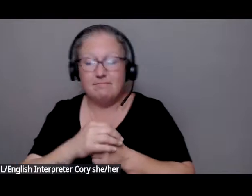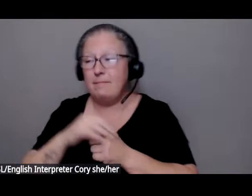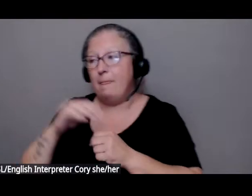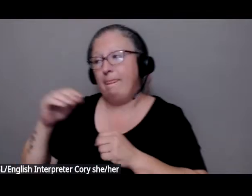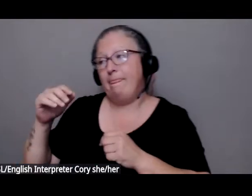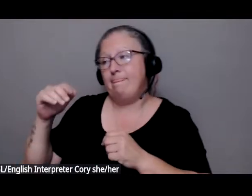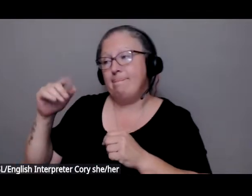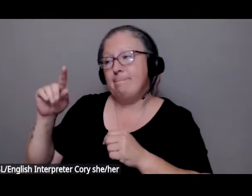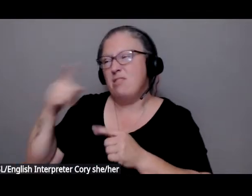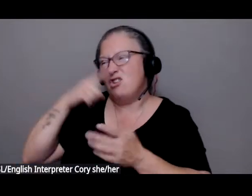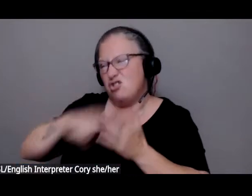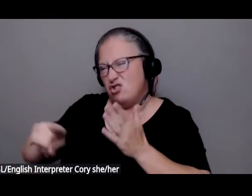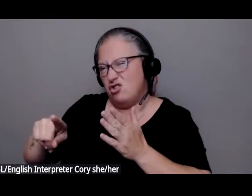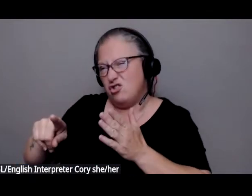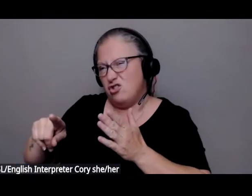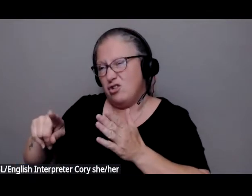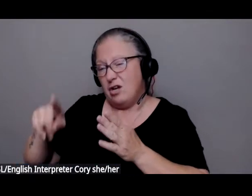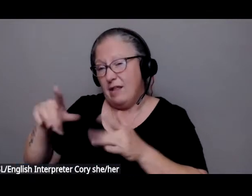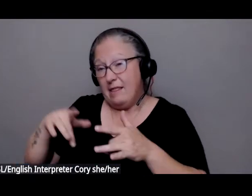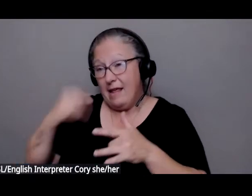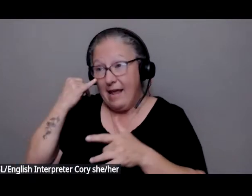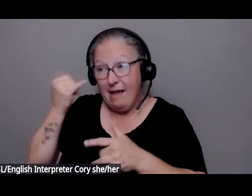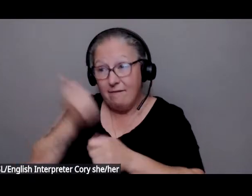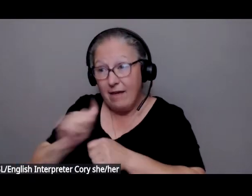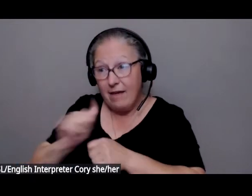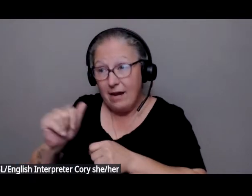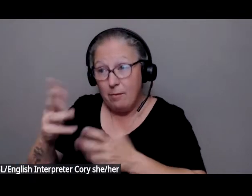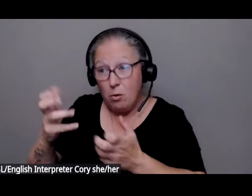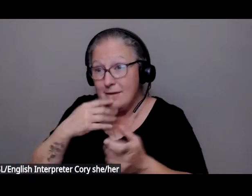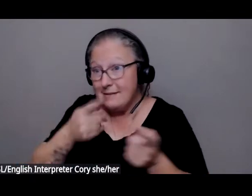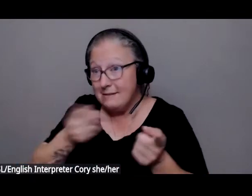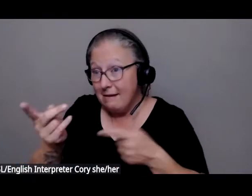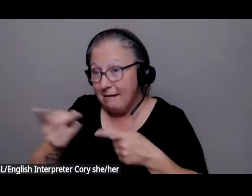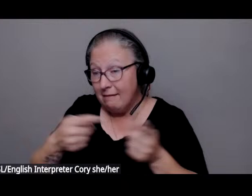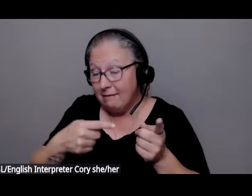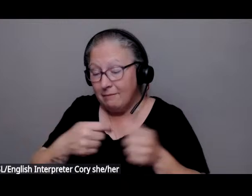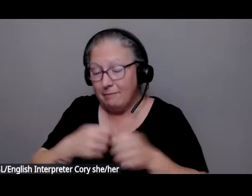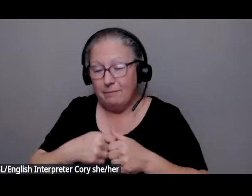just check in the event somebody else may have something to say, so.